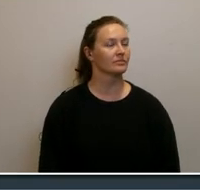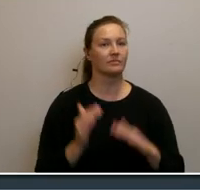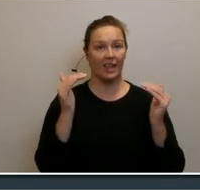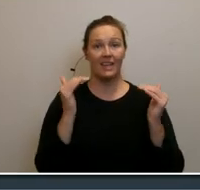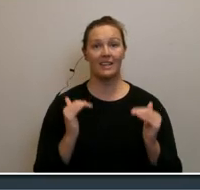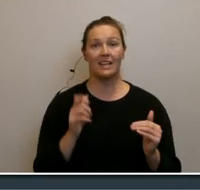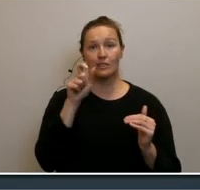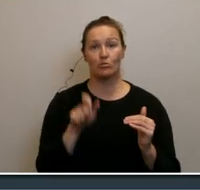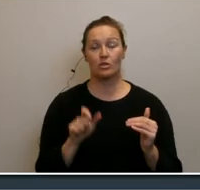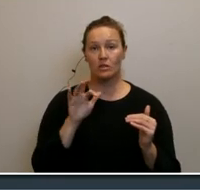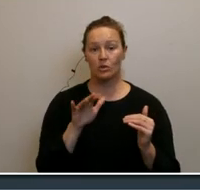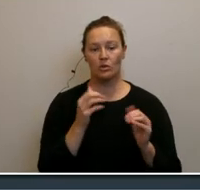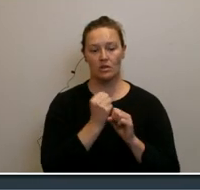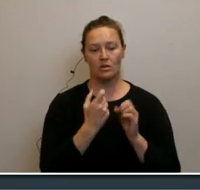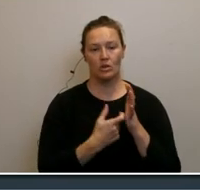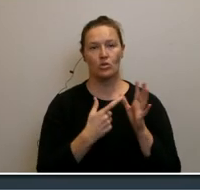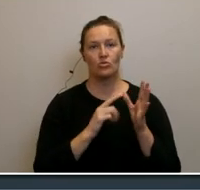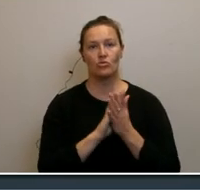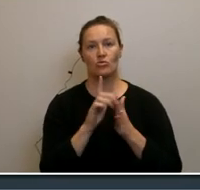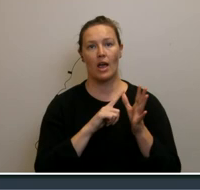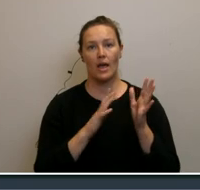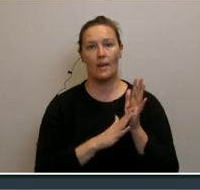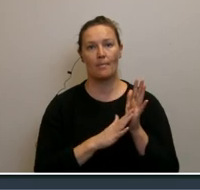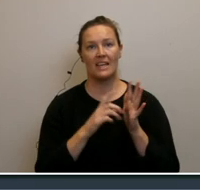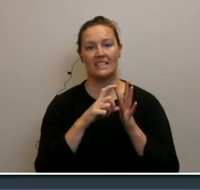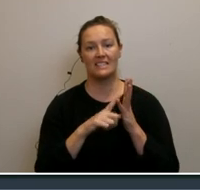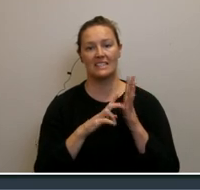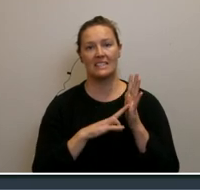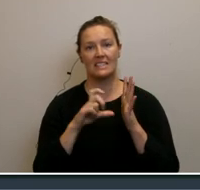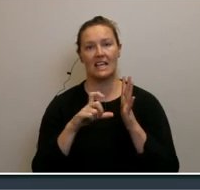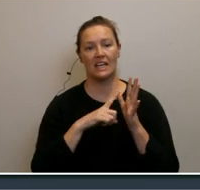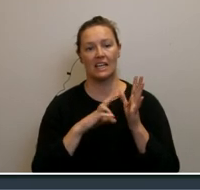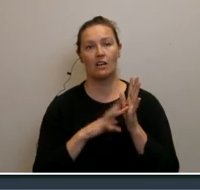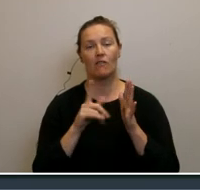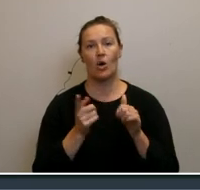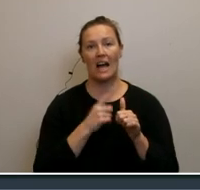And next we'd like to invite Graham Duncan for the Ahuriri Rock Pools Development Trust.